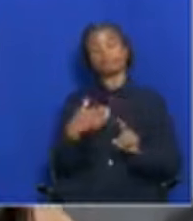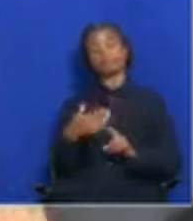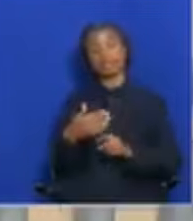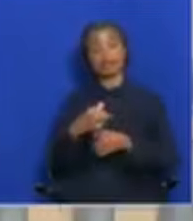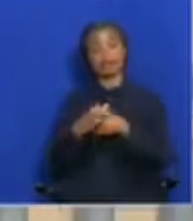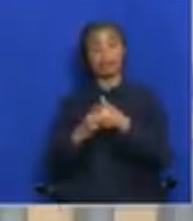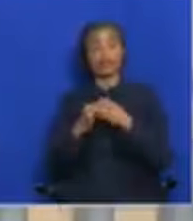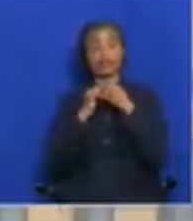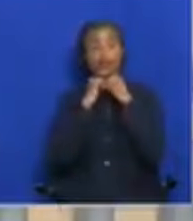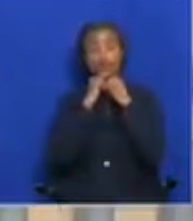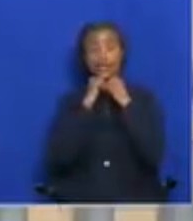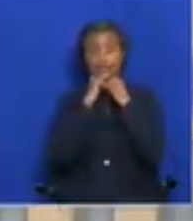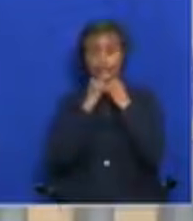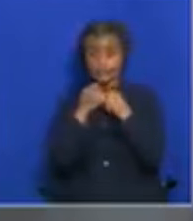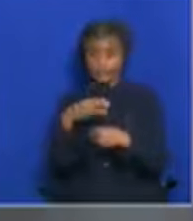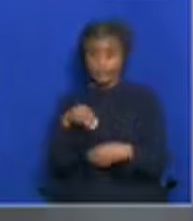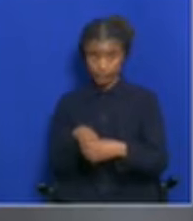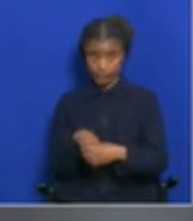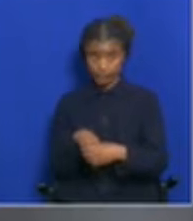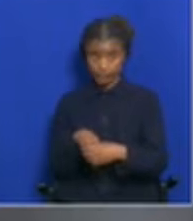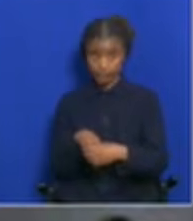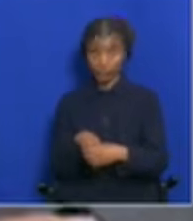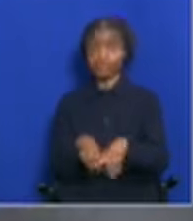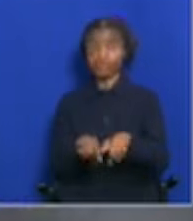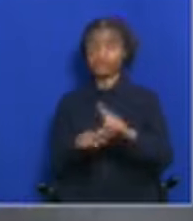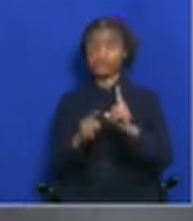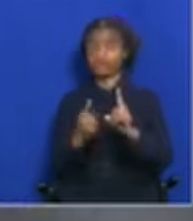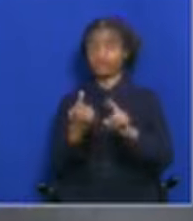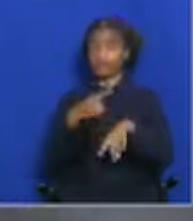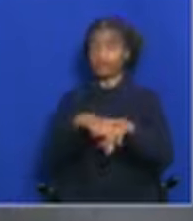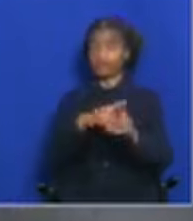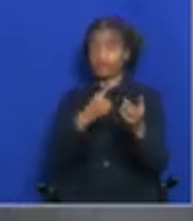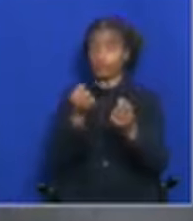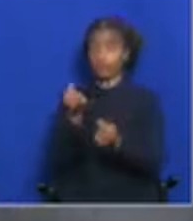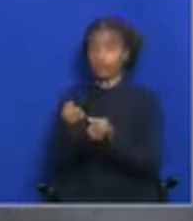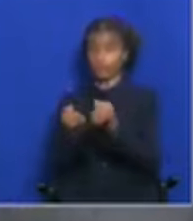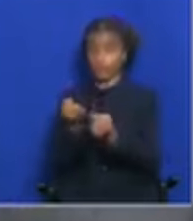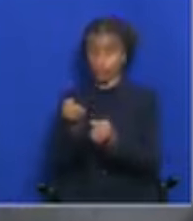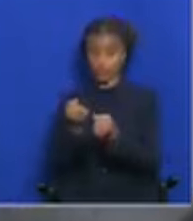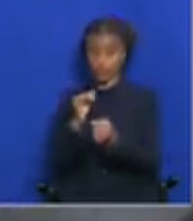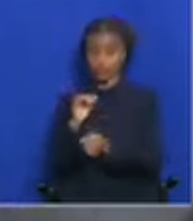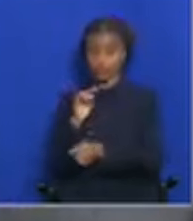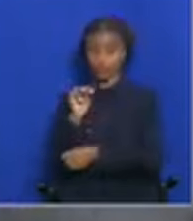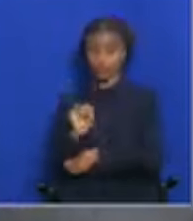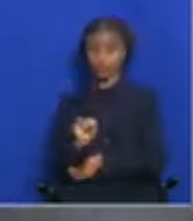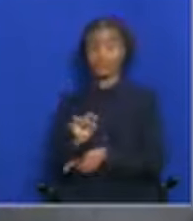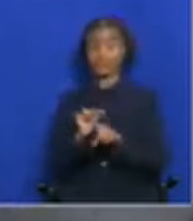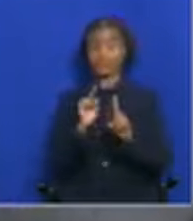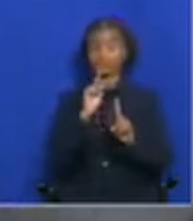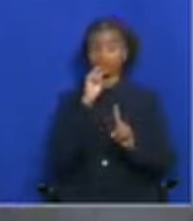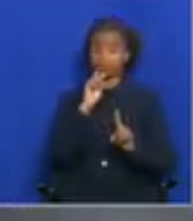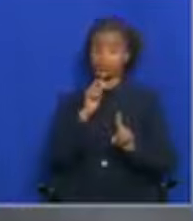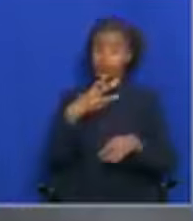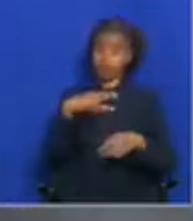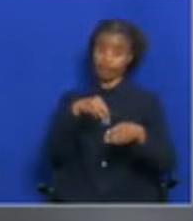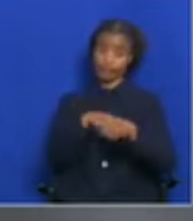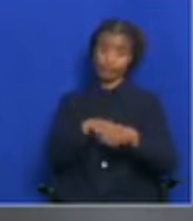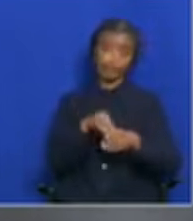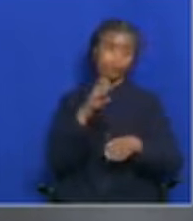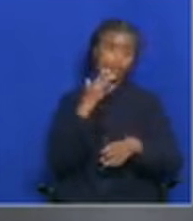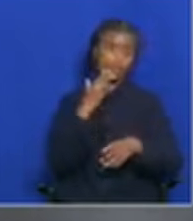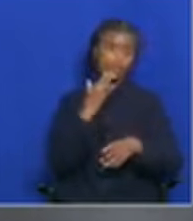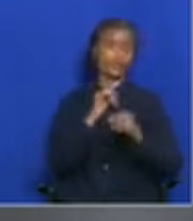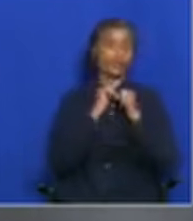appearance in June, but then his real involvement starts in August 2025. He then sends his trial preparation